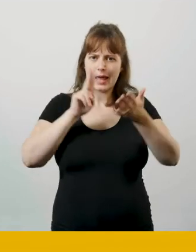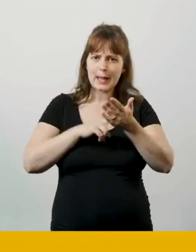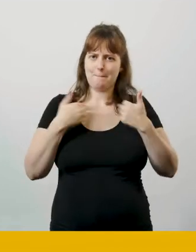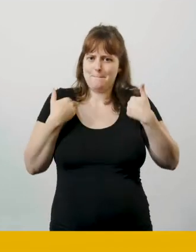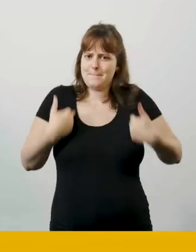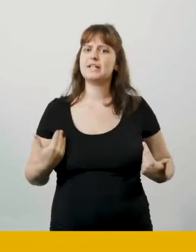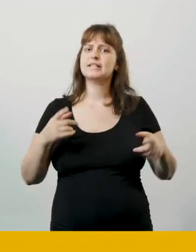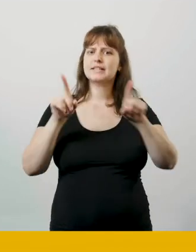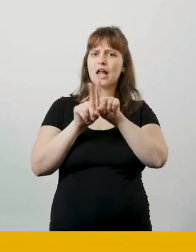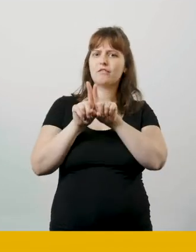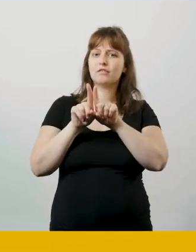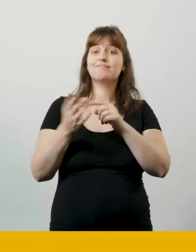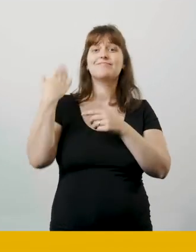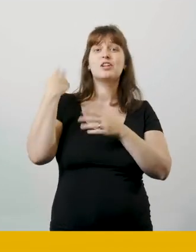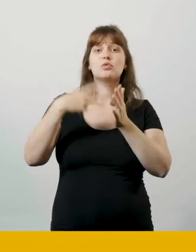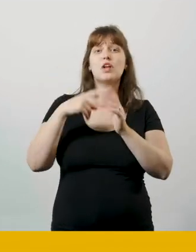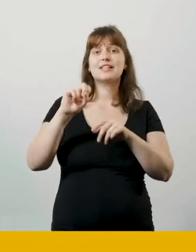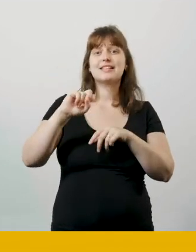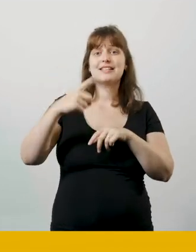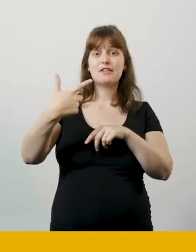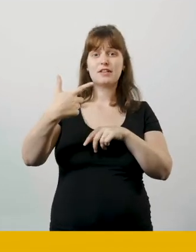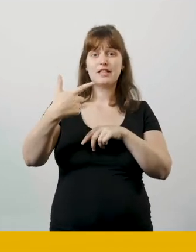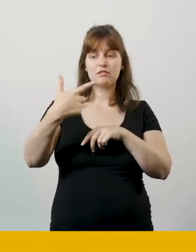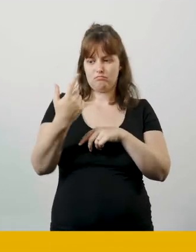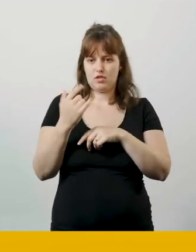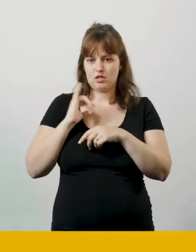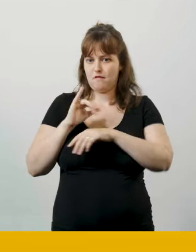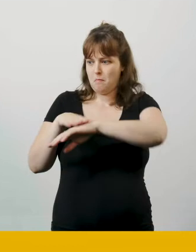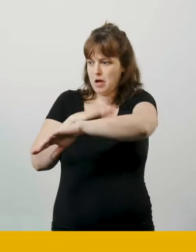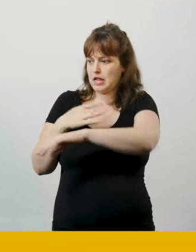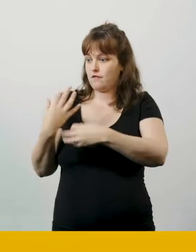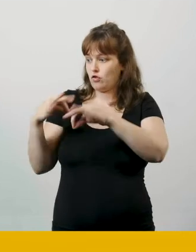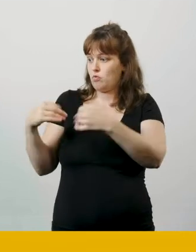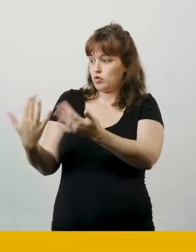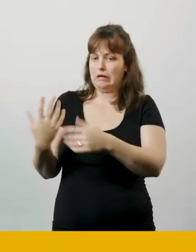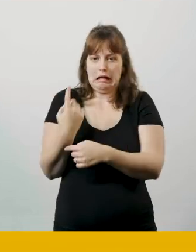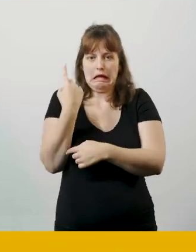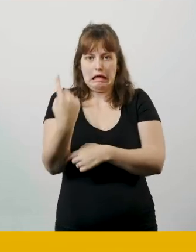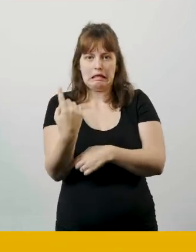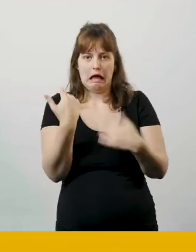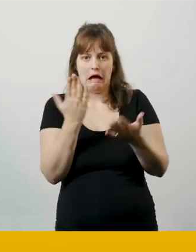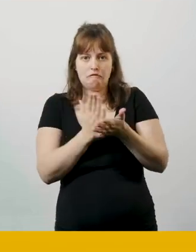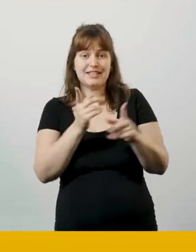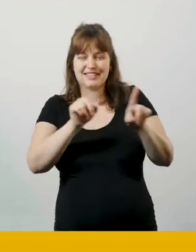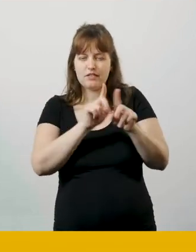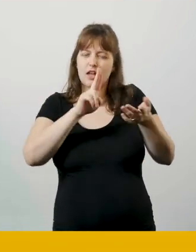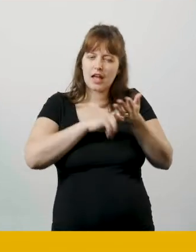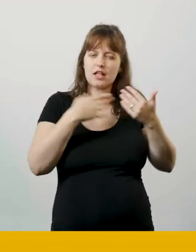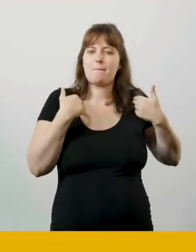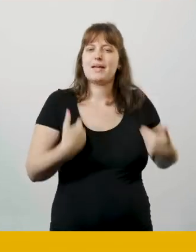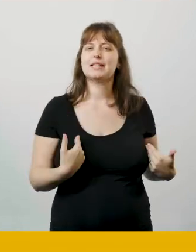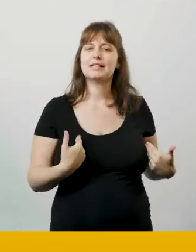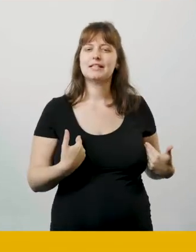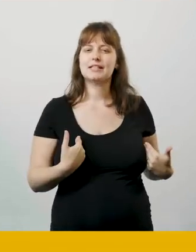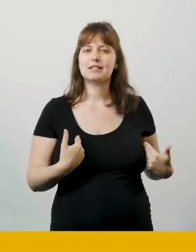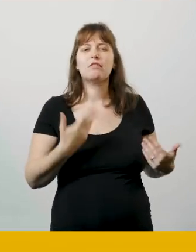In 2017, it was the only one in the market designed to be a real person, or like a